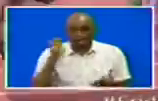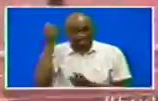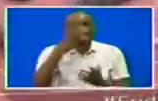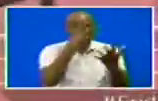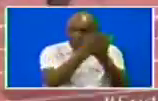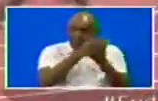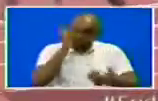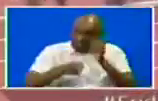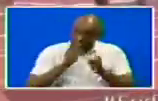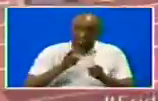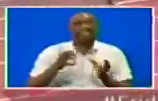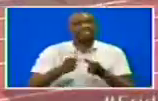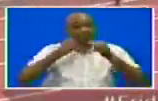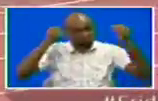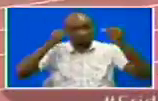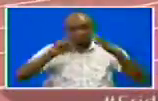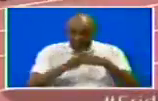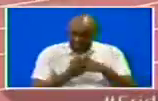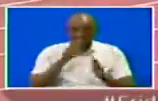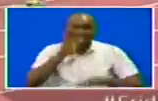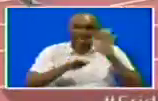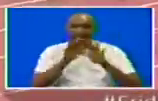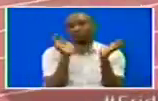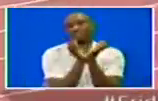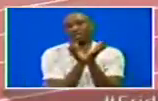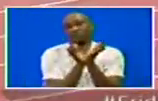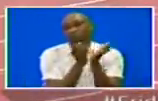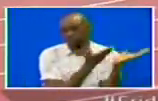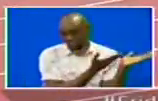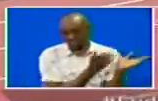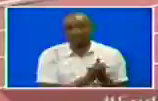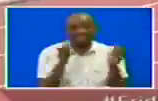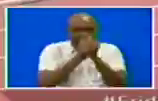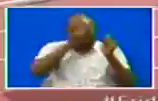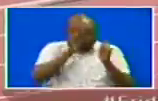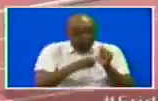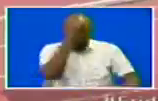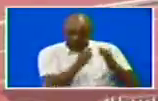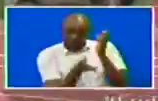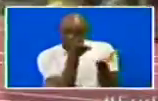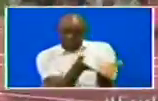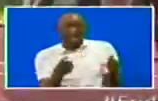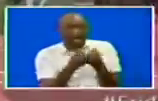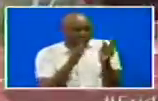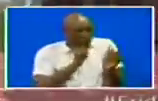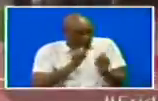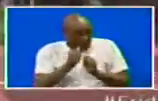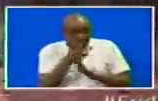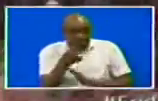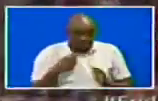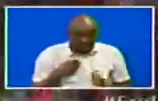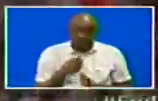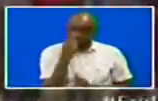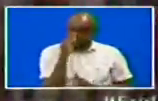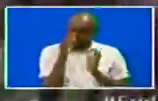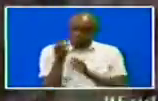Athletics Championships got underway at Nyayo Stadium in Nairobi. In the 10,000-meter final, the battle was between Cornelius Kangogo and